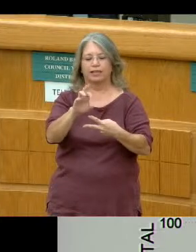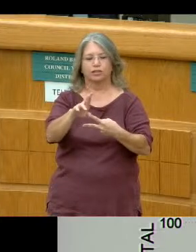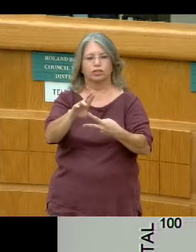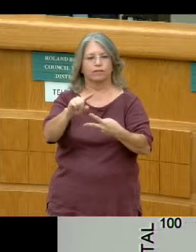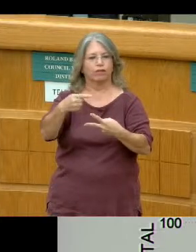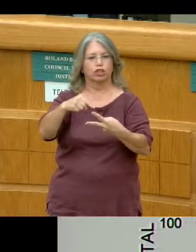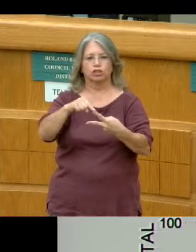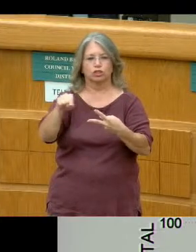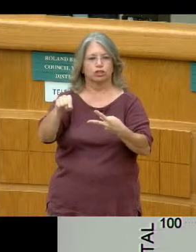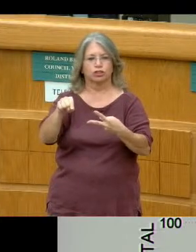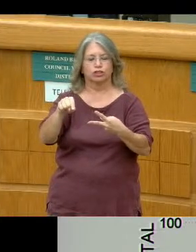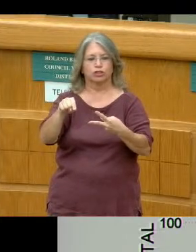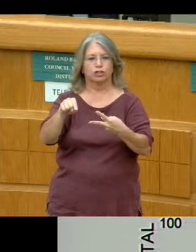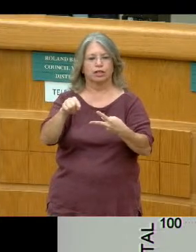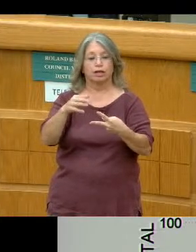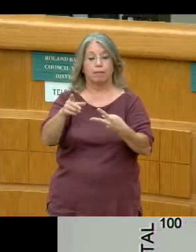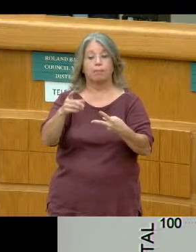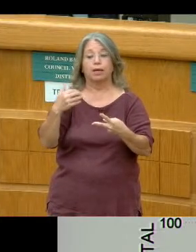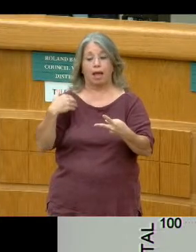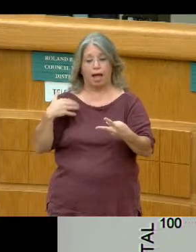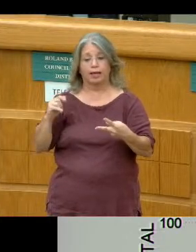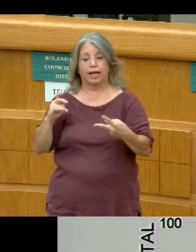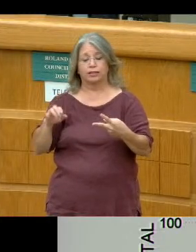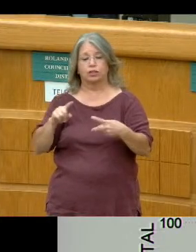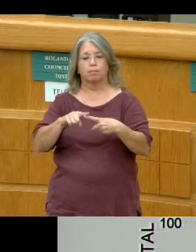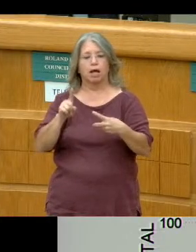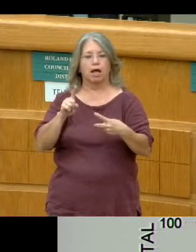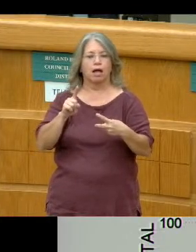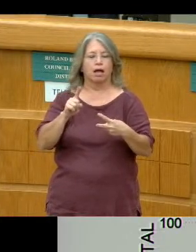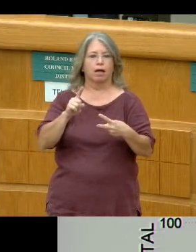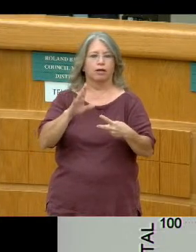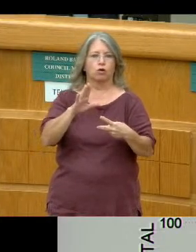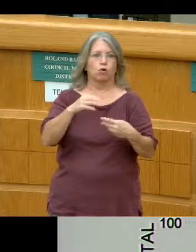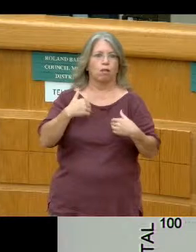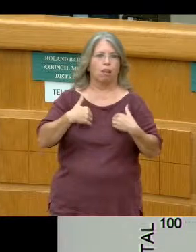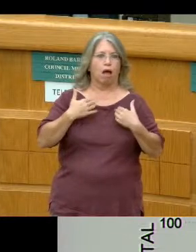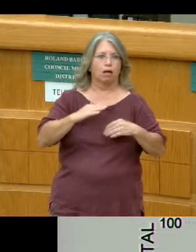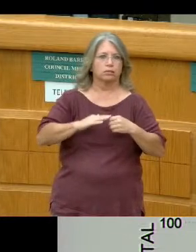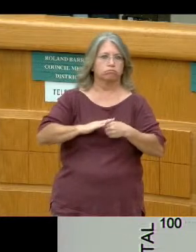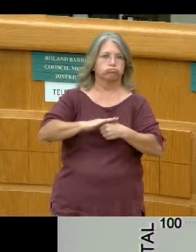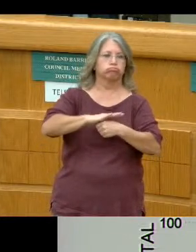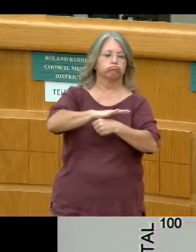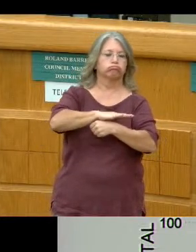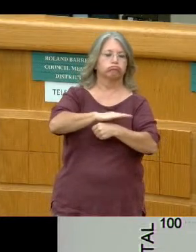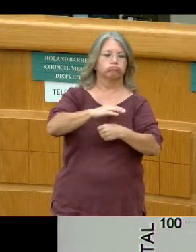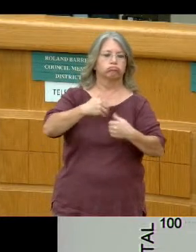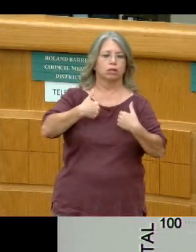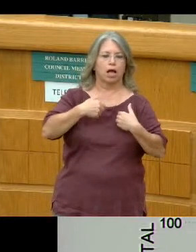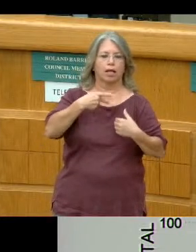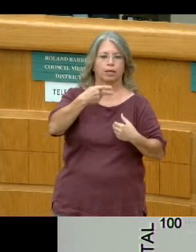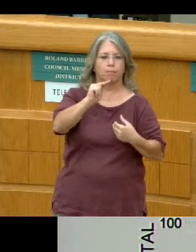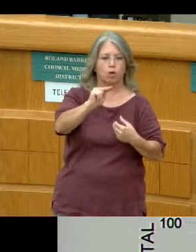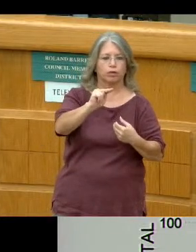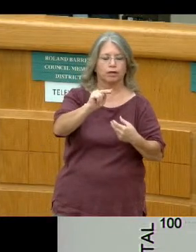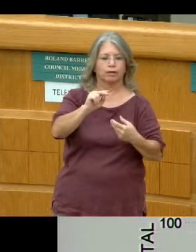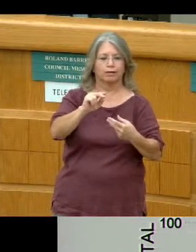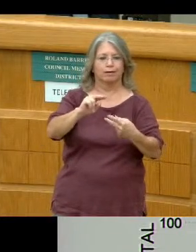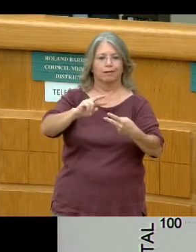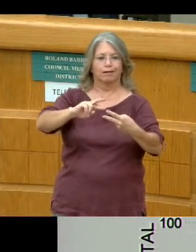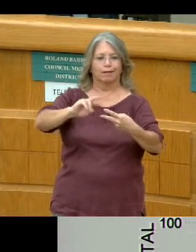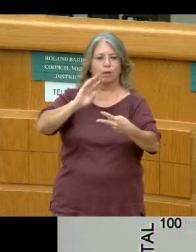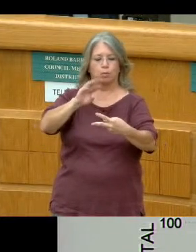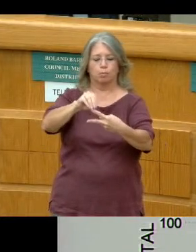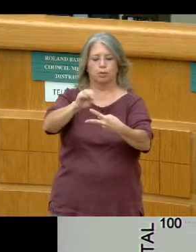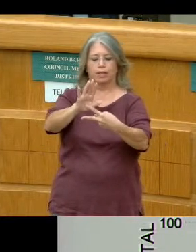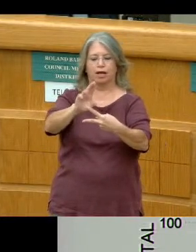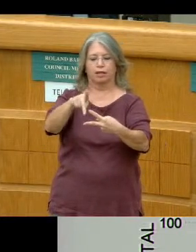then your lungs filled up with fluid and you were no longer able to breathe, or you got pneumonia. There's a variety of things that happen there. So same thing with COVID.